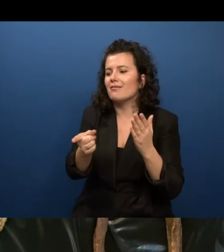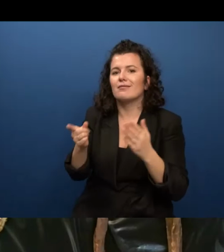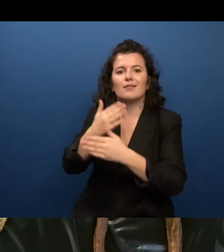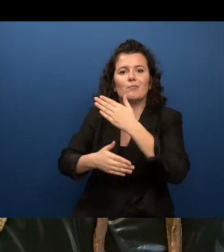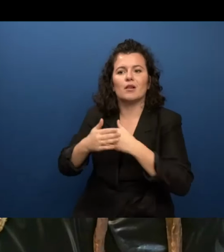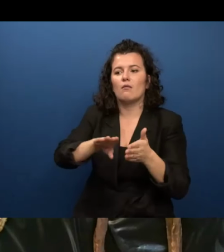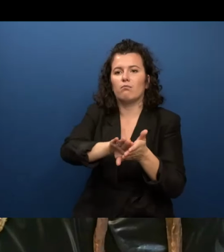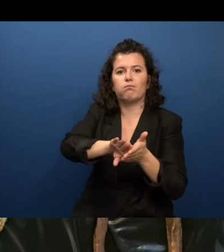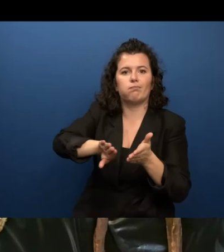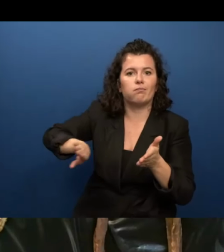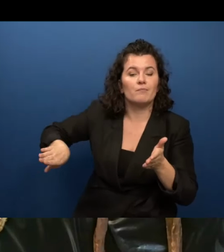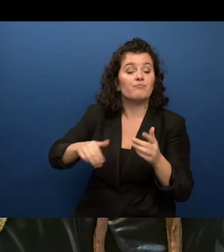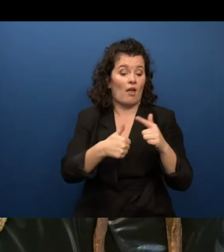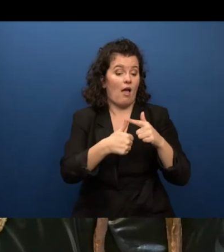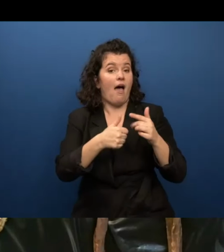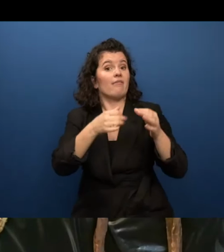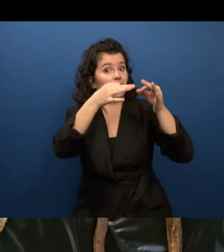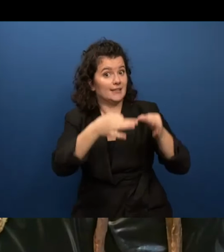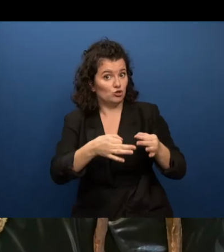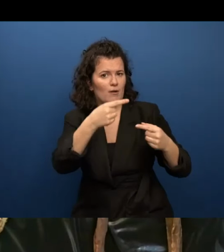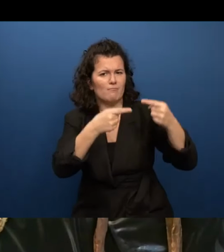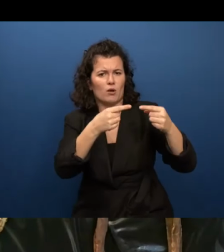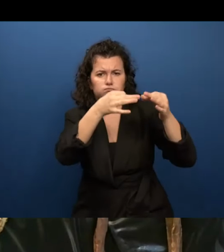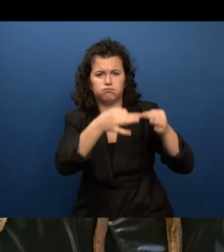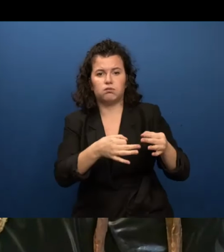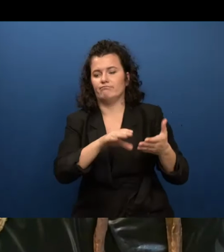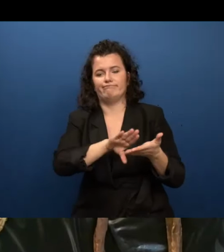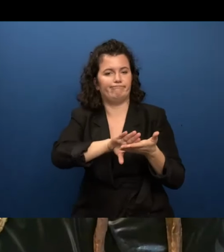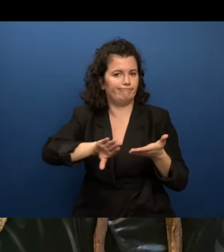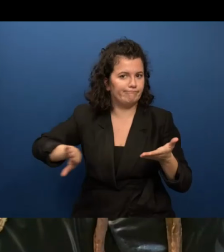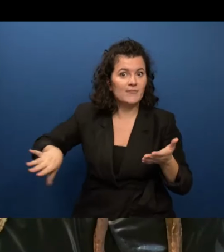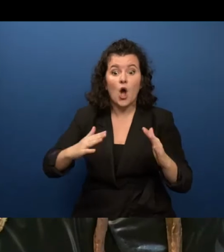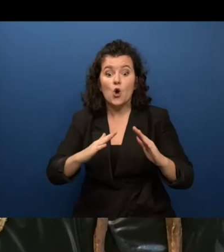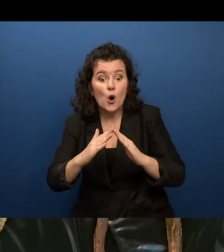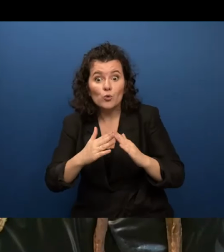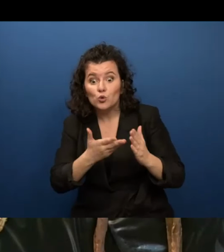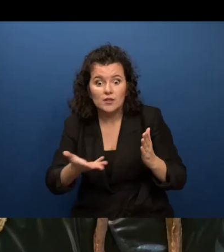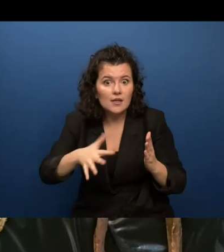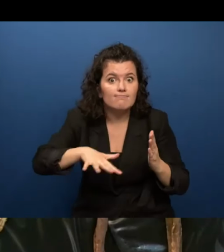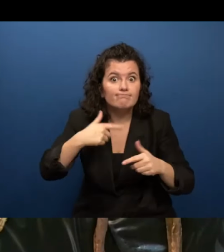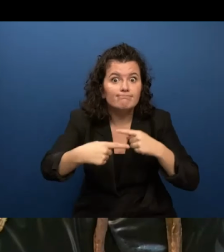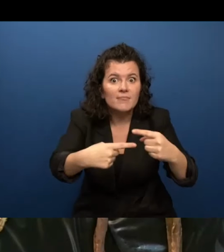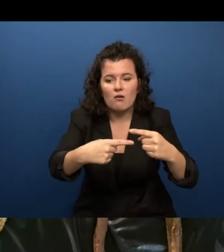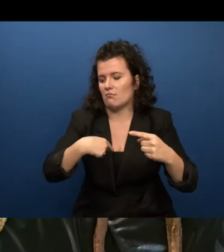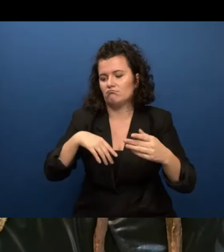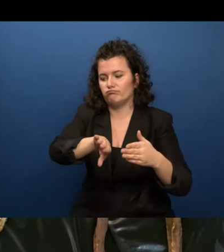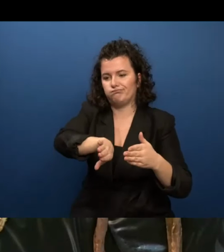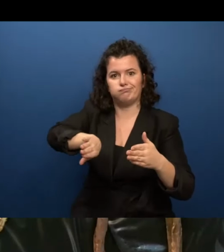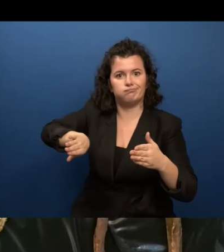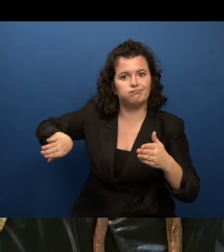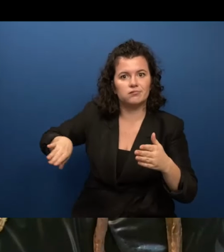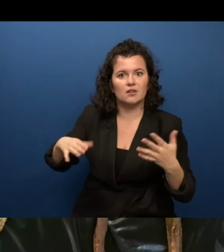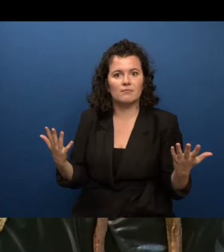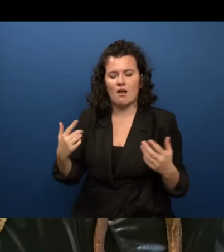for decisions, be it for about the community. And that is how I came in and tried to register a